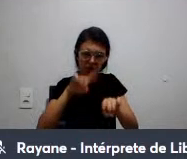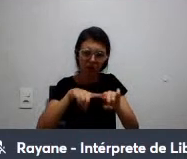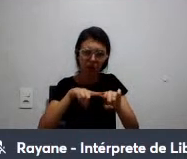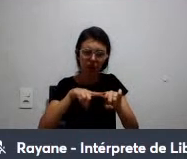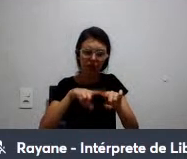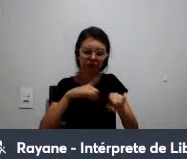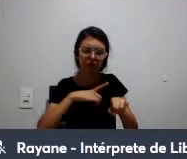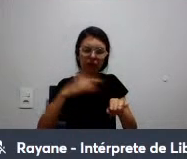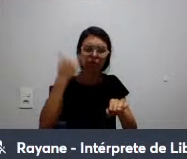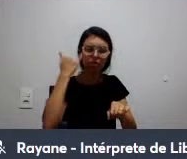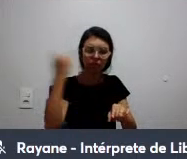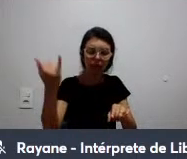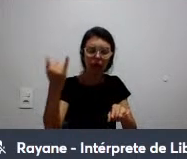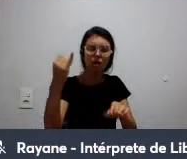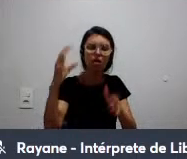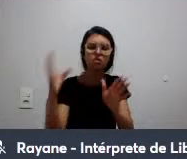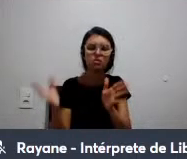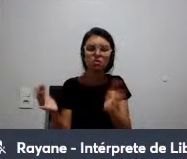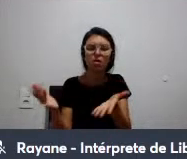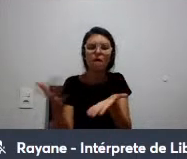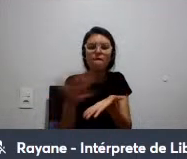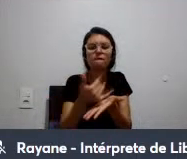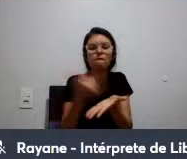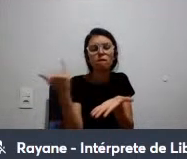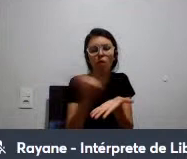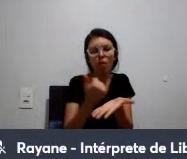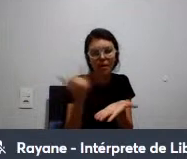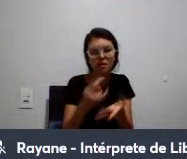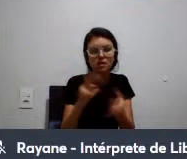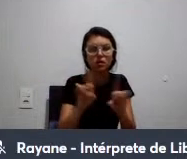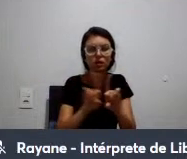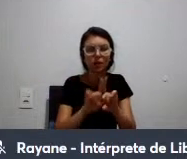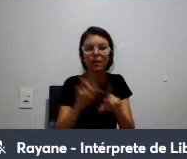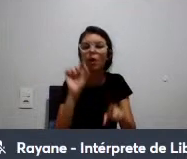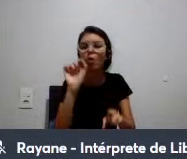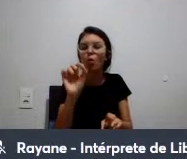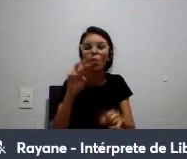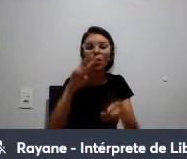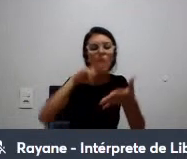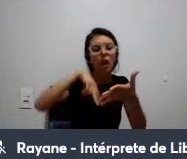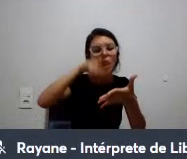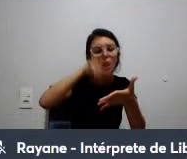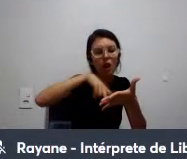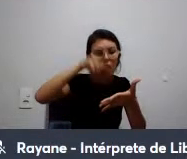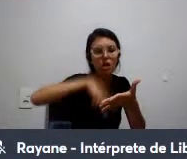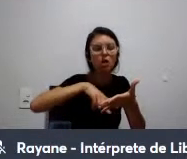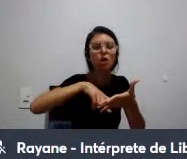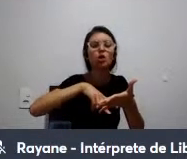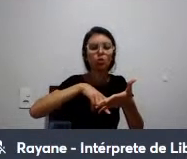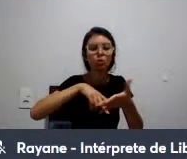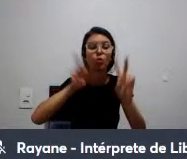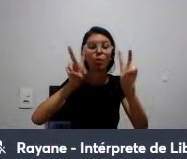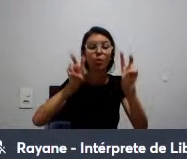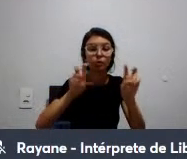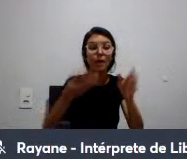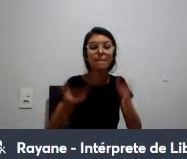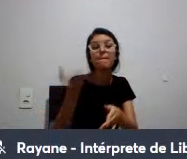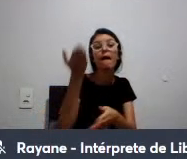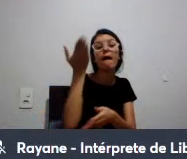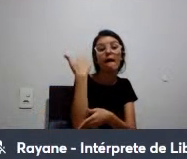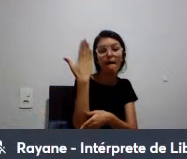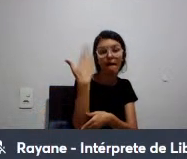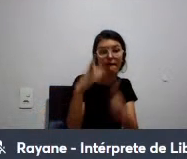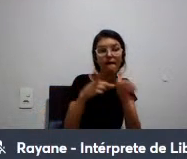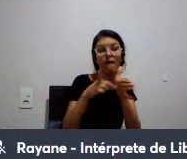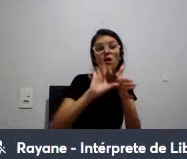ideias, reflexões e o que foi lido sobre aquele assunto anteriormente. So the first